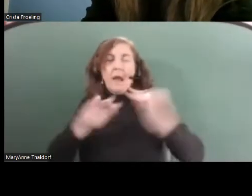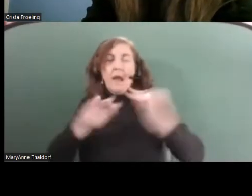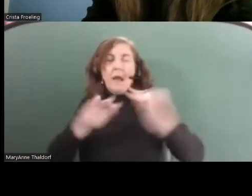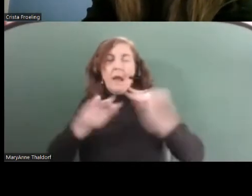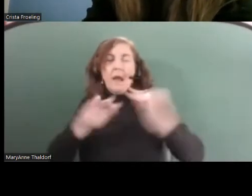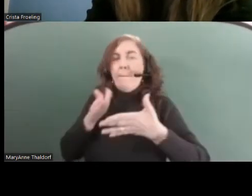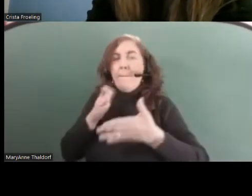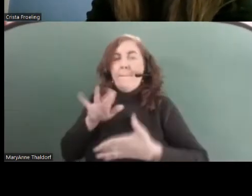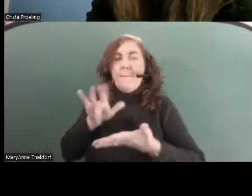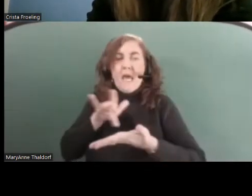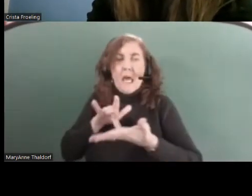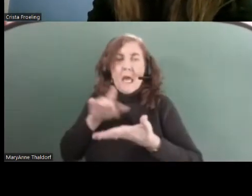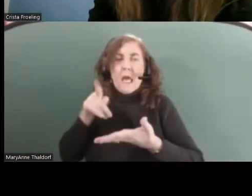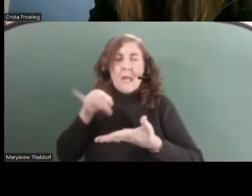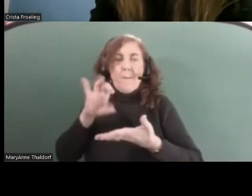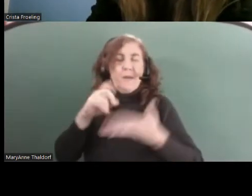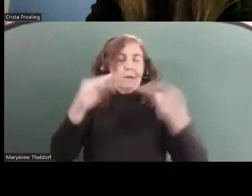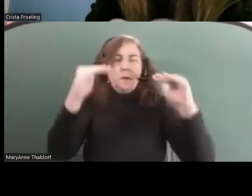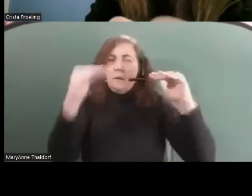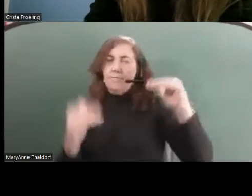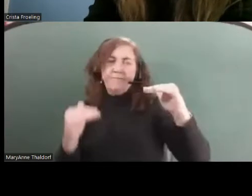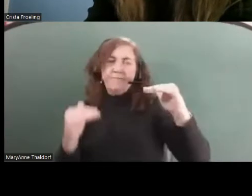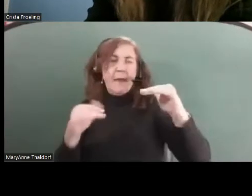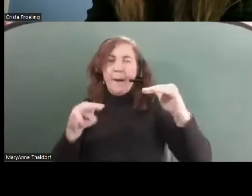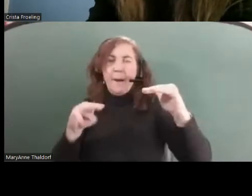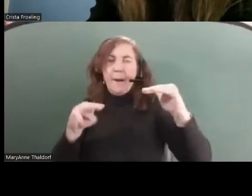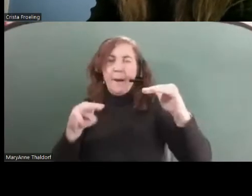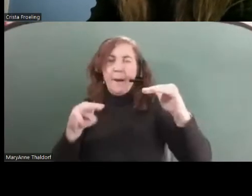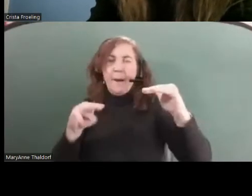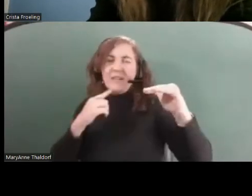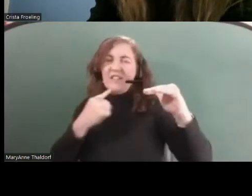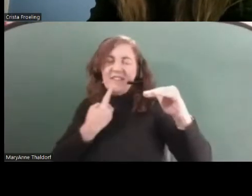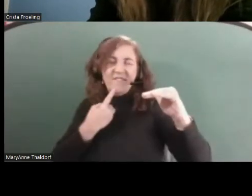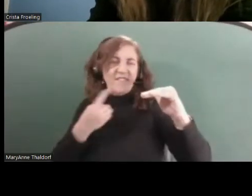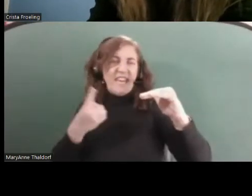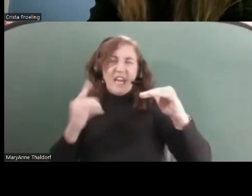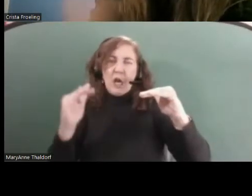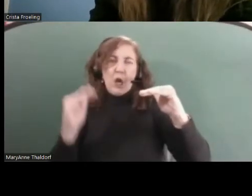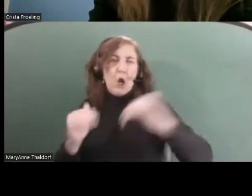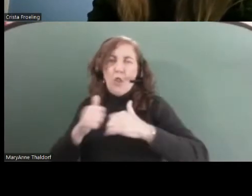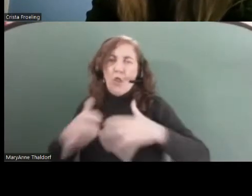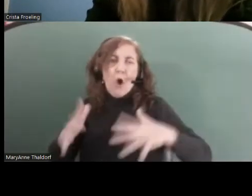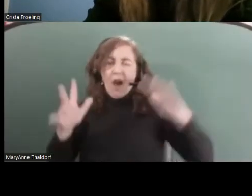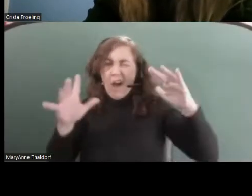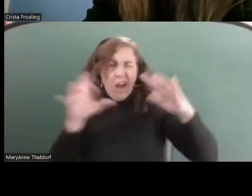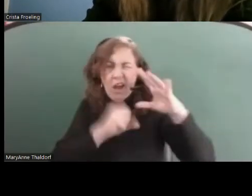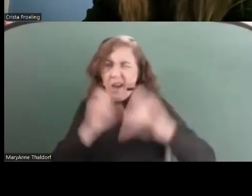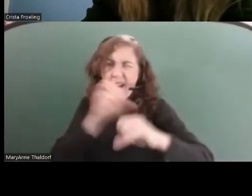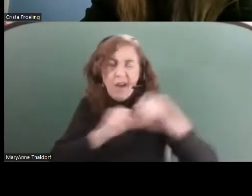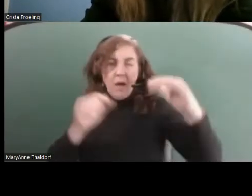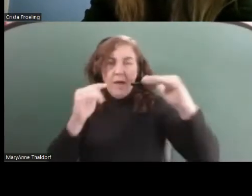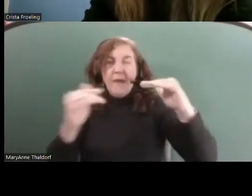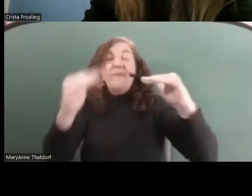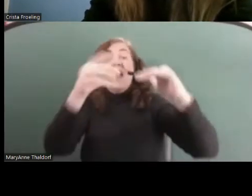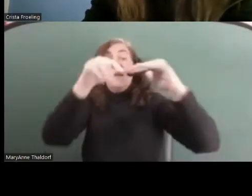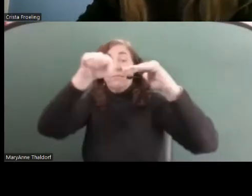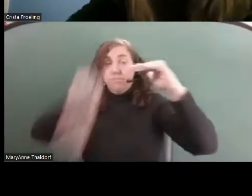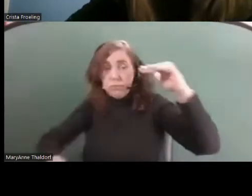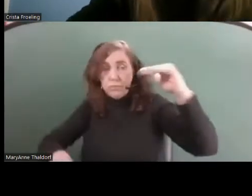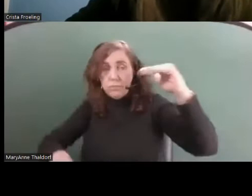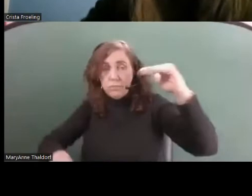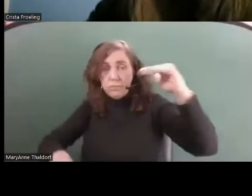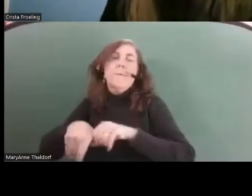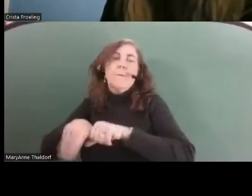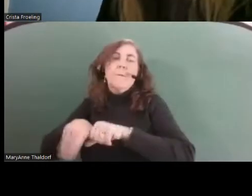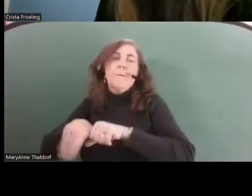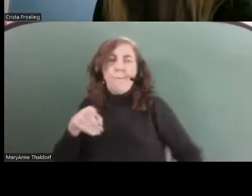moderate or moderately severe. And then the next octave, it's profound. I mean,